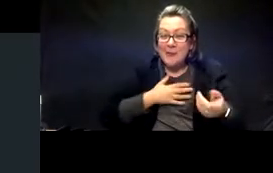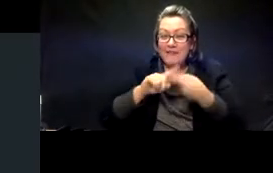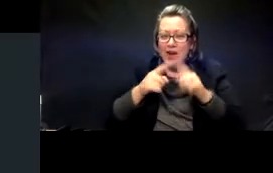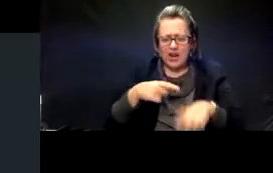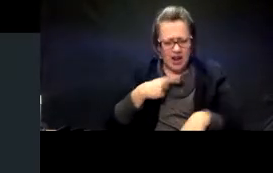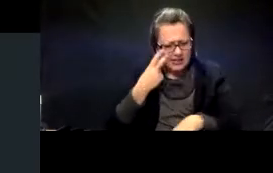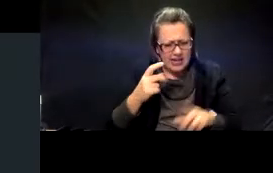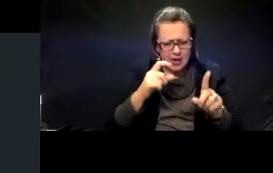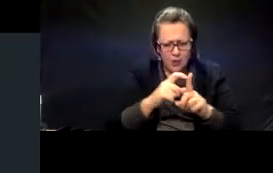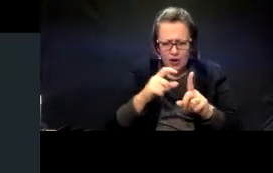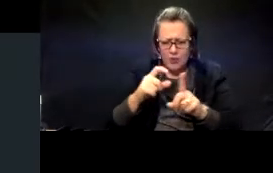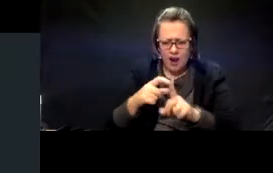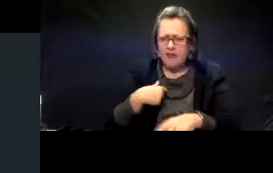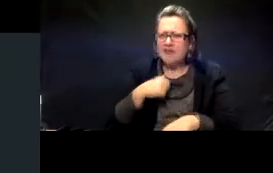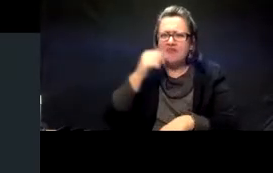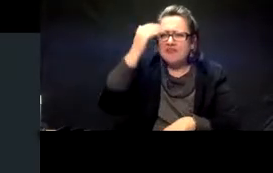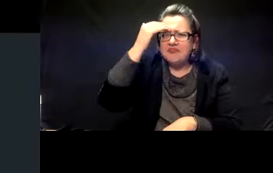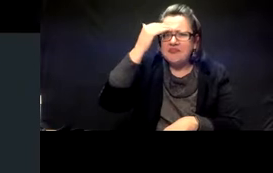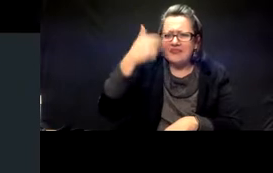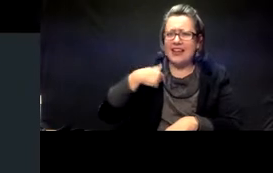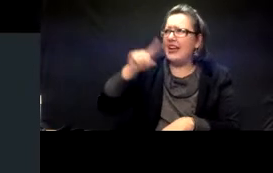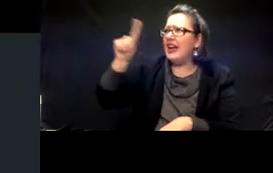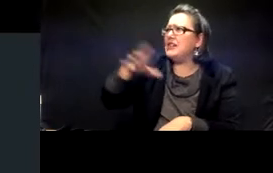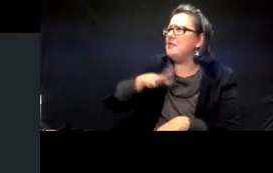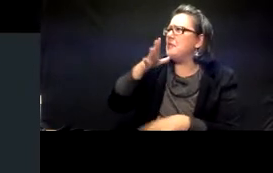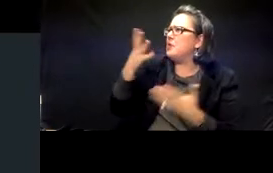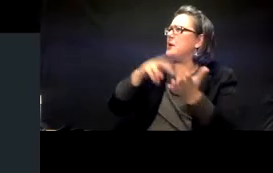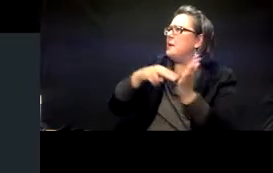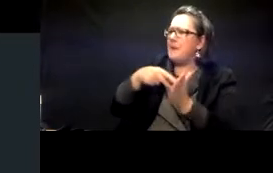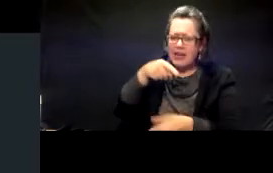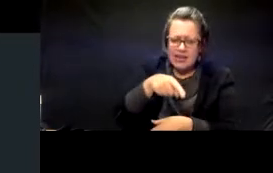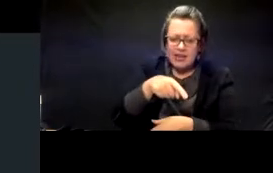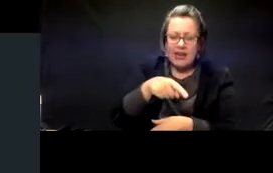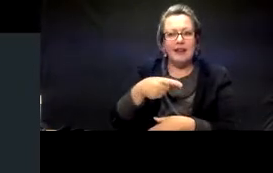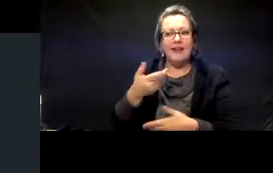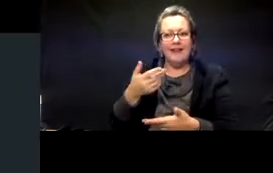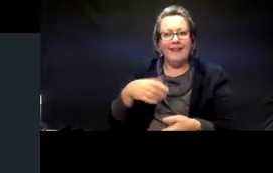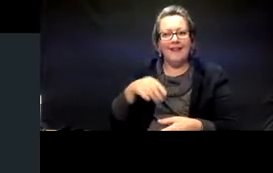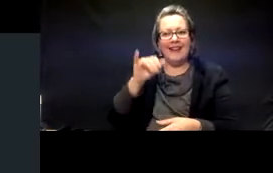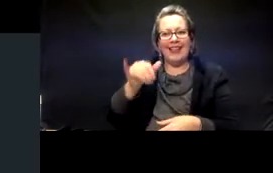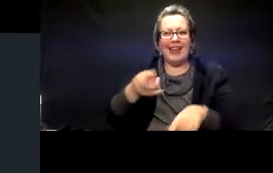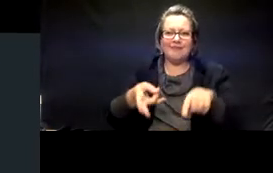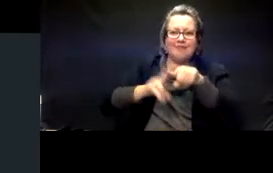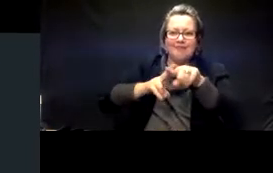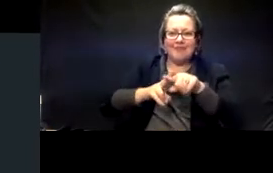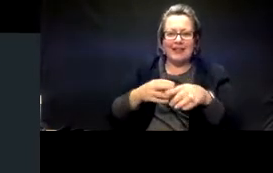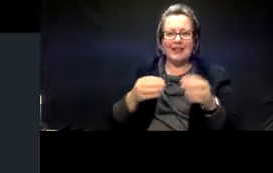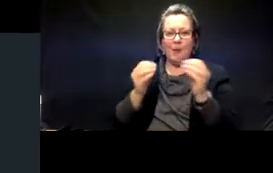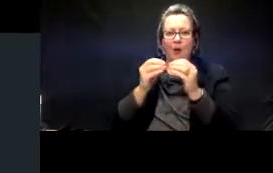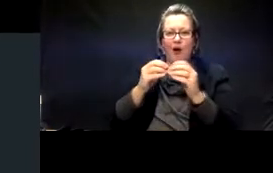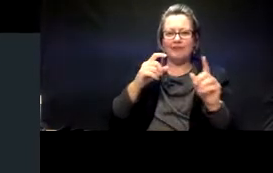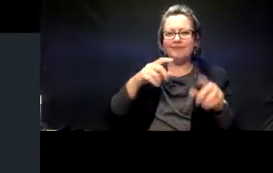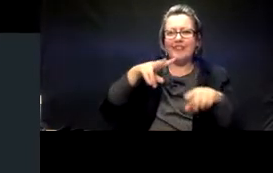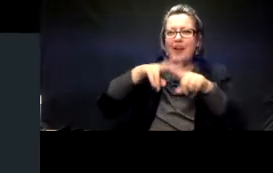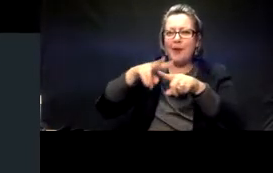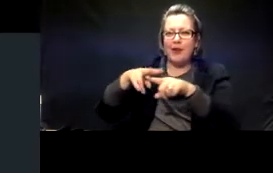so excited that I was going to be able to talk with my friends. I saw words and I didn't know some of those words. I asked my mom, what do these mean? So then